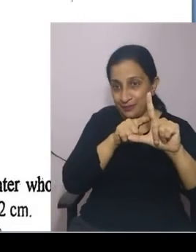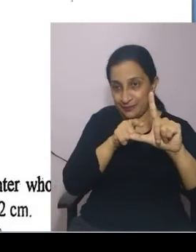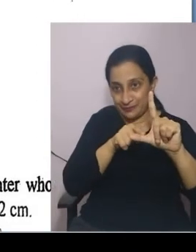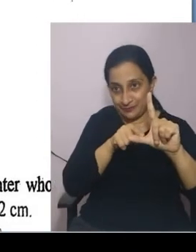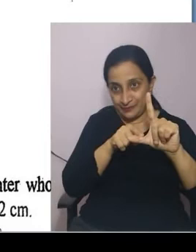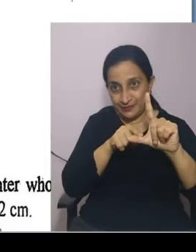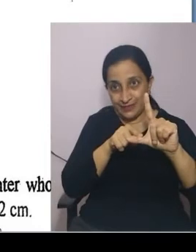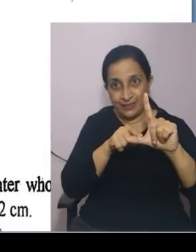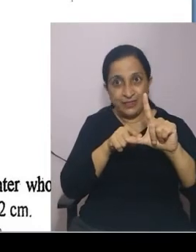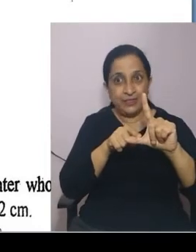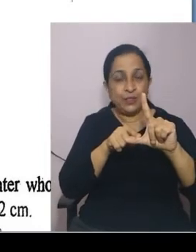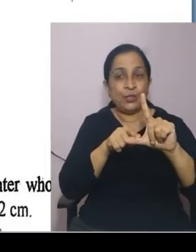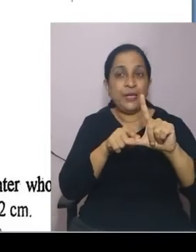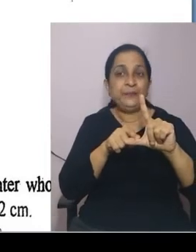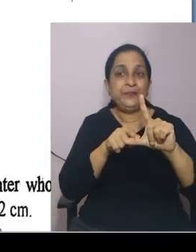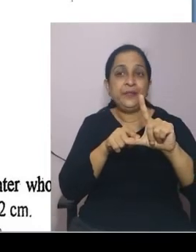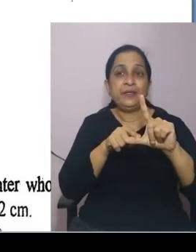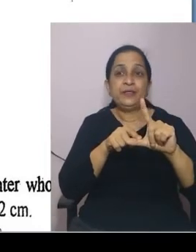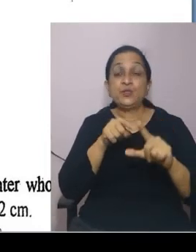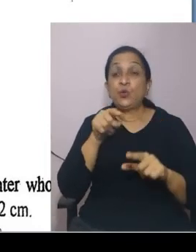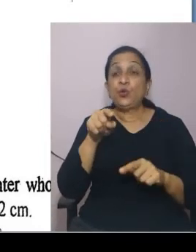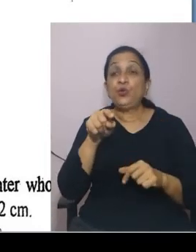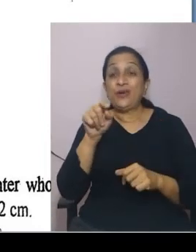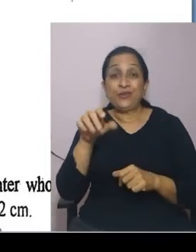we have finished this just now, right?